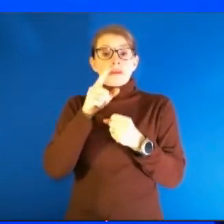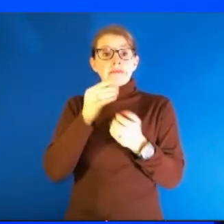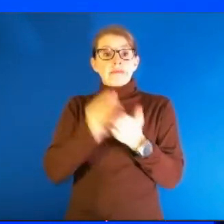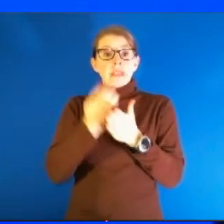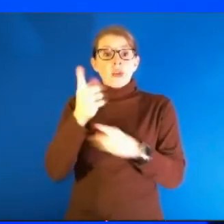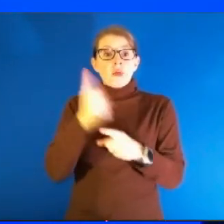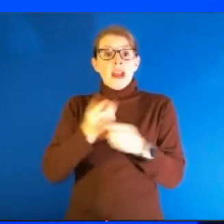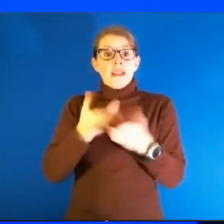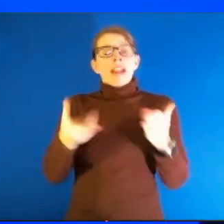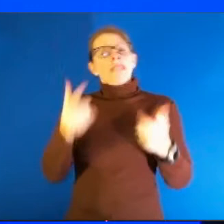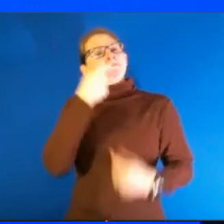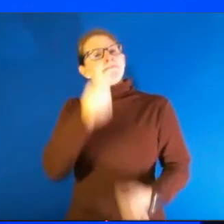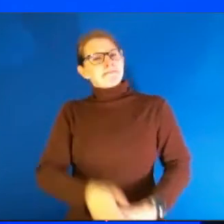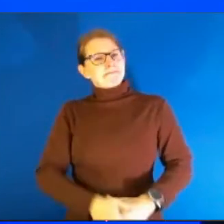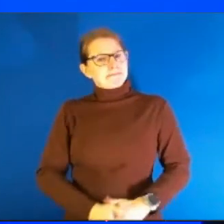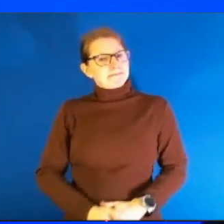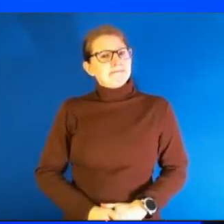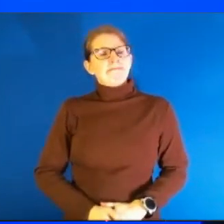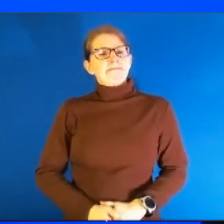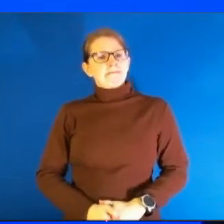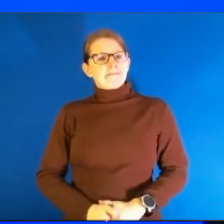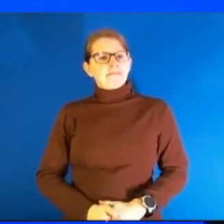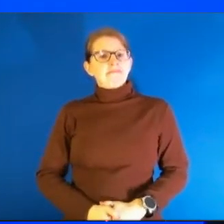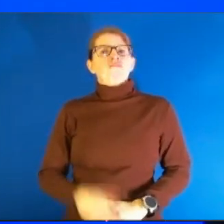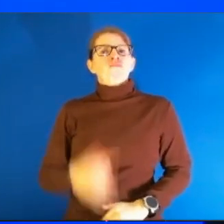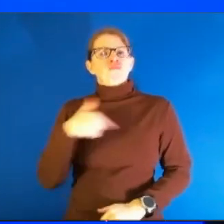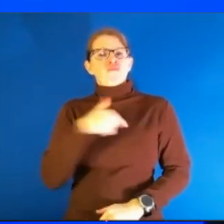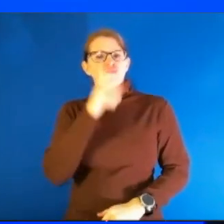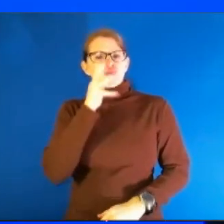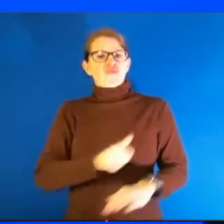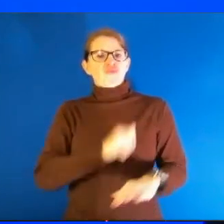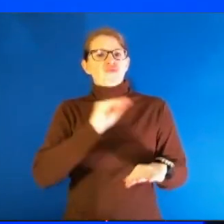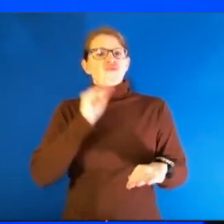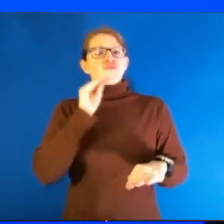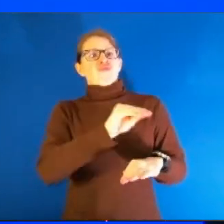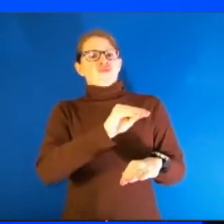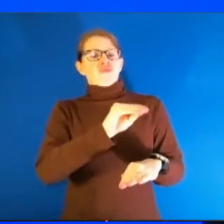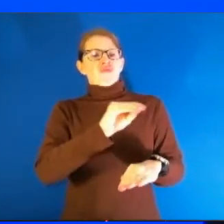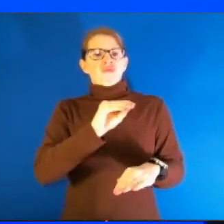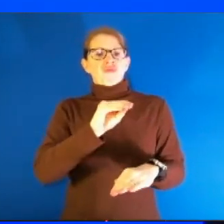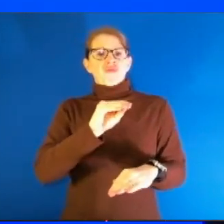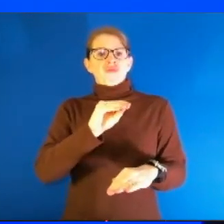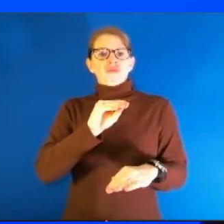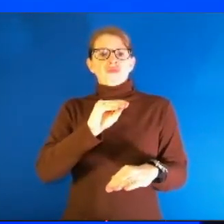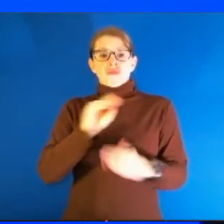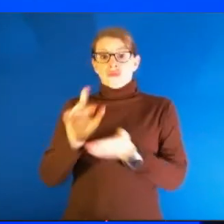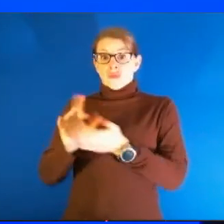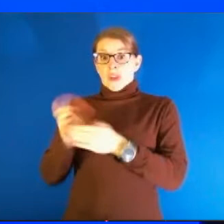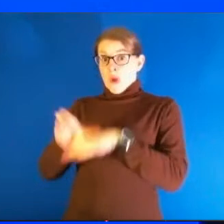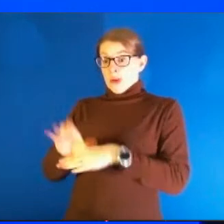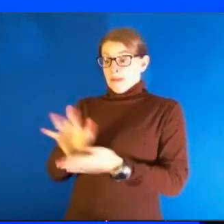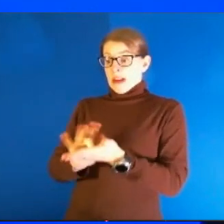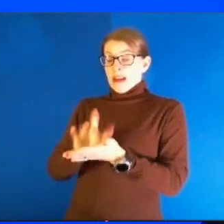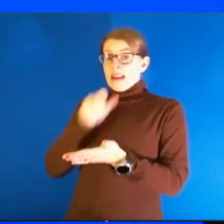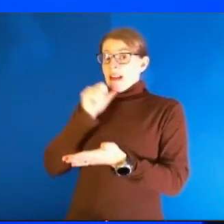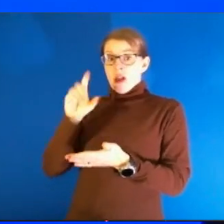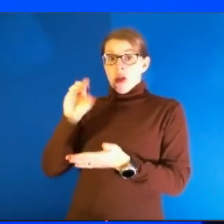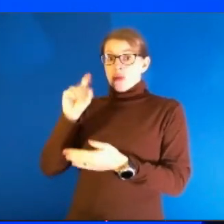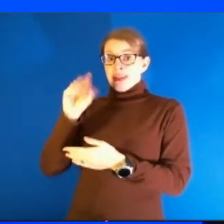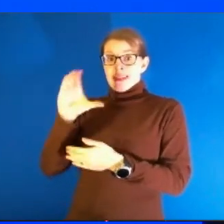kind of interesting that we would put something out there that would maybe force these drugs that are not over the counter and carry these